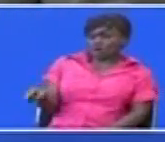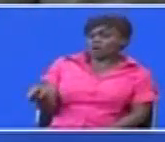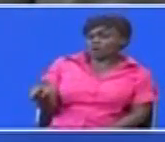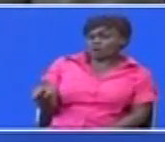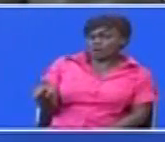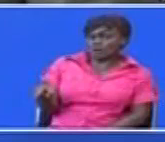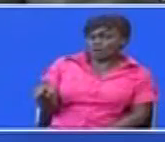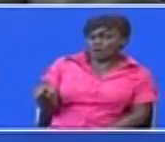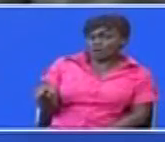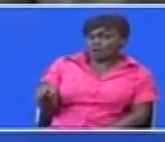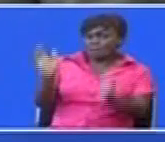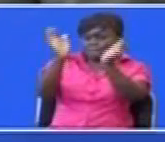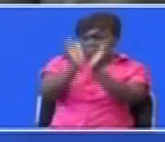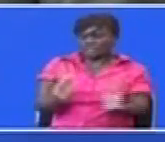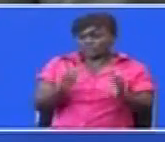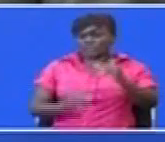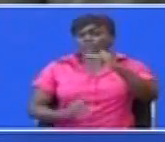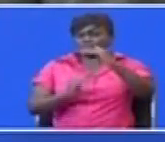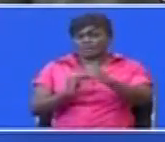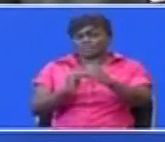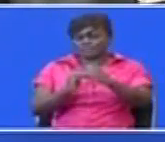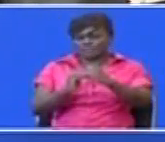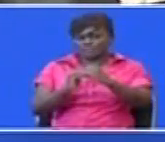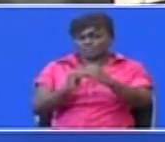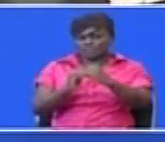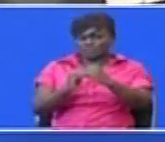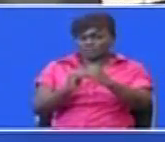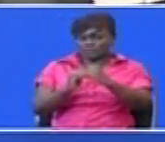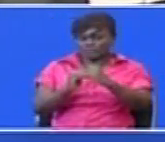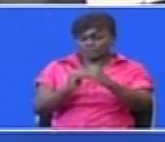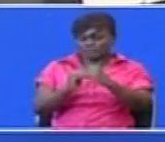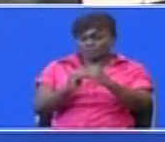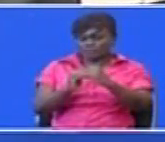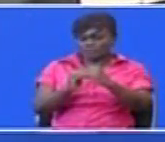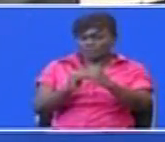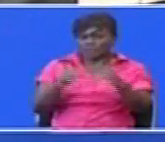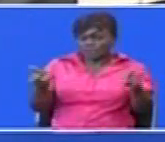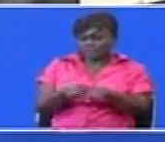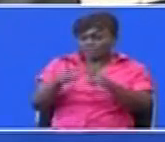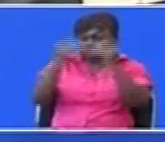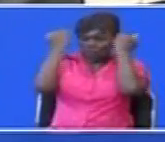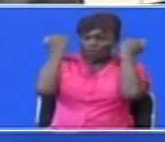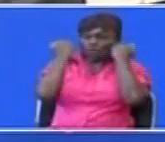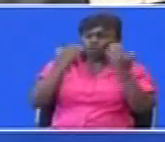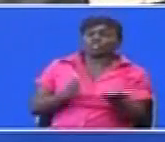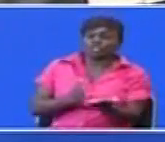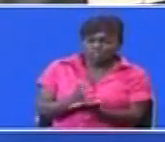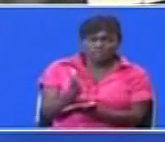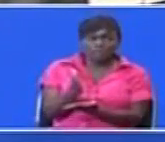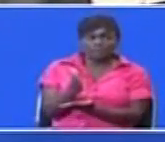the maximum punishment meted out. But the sword of justice cuts both